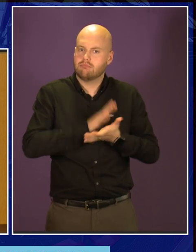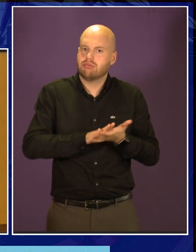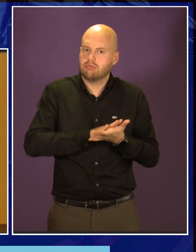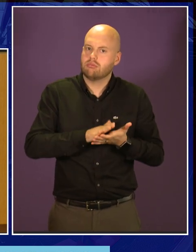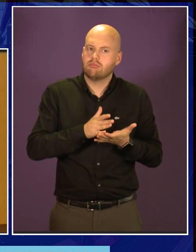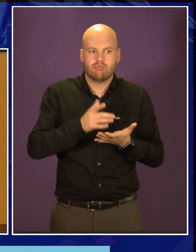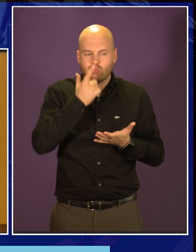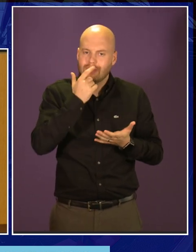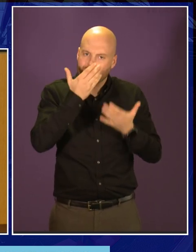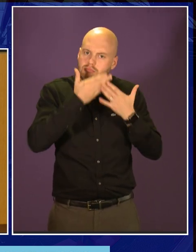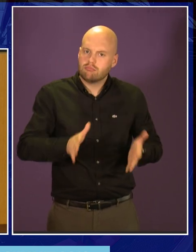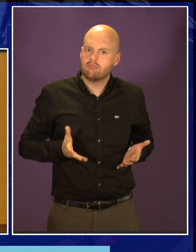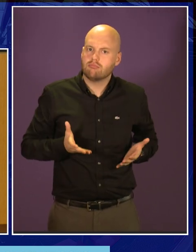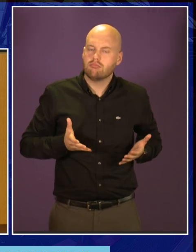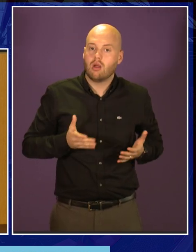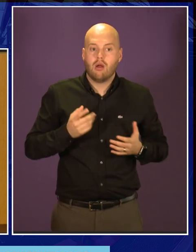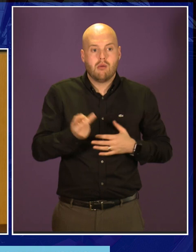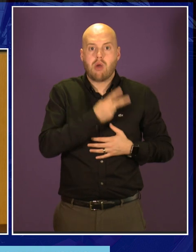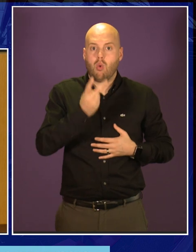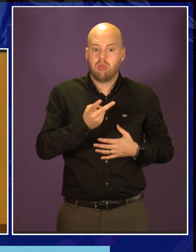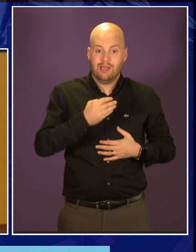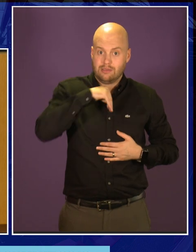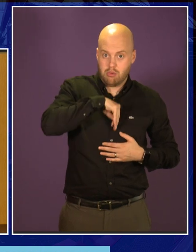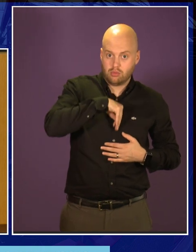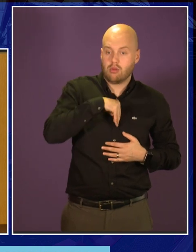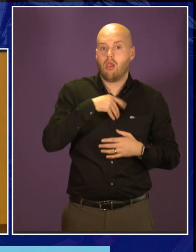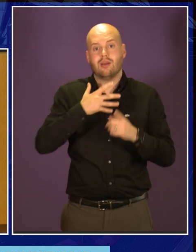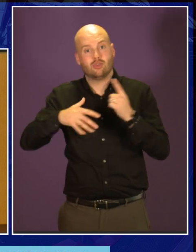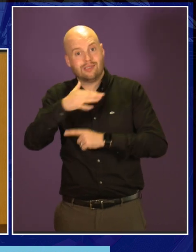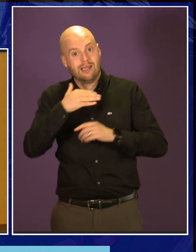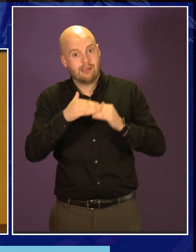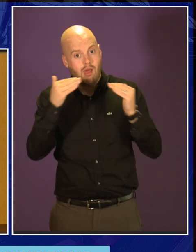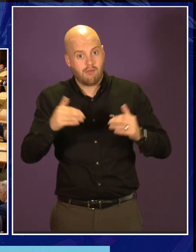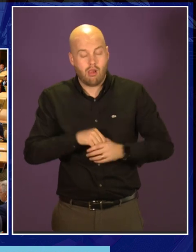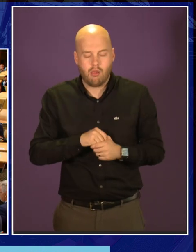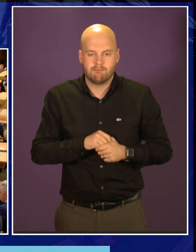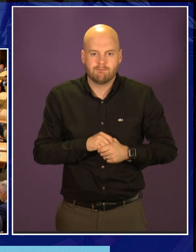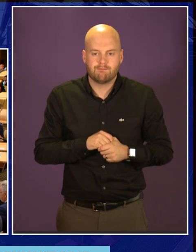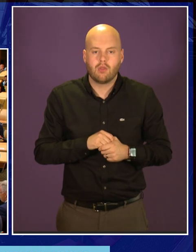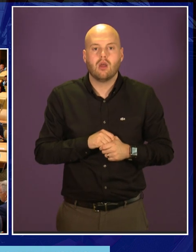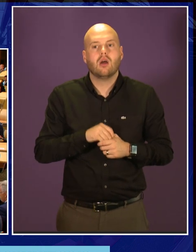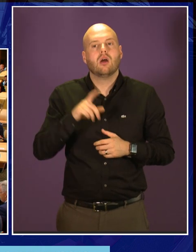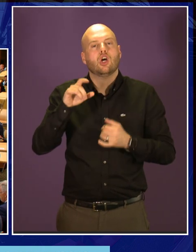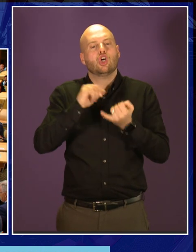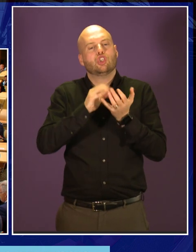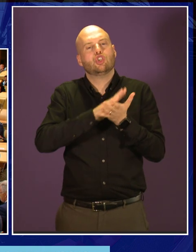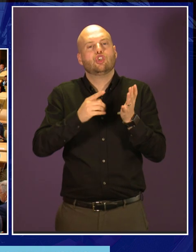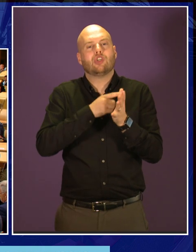and a societal level. As the poet laureate Seamus Heaney, or the Nobel laureate Seamus Heaney, wrote of the